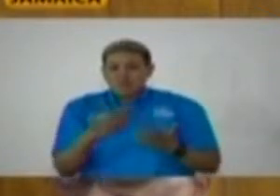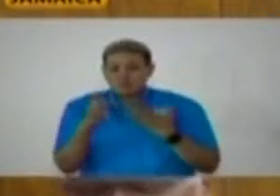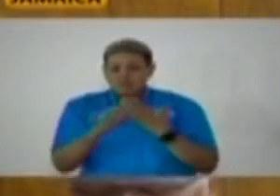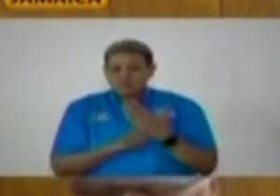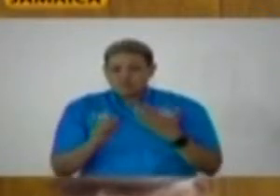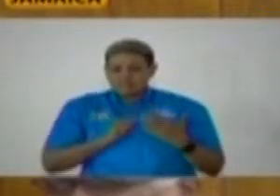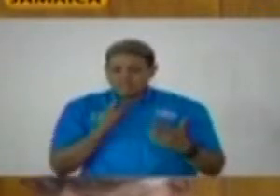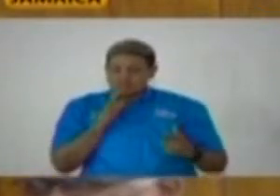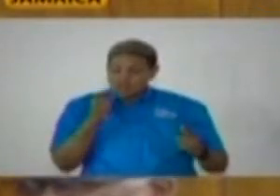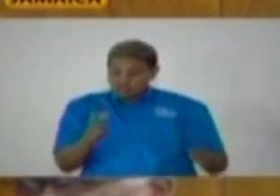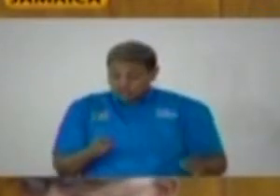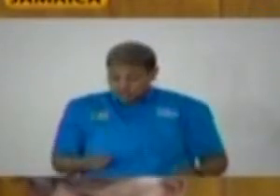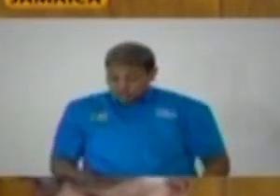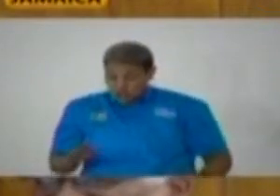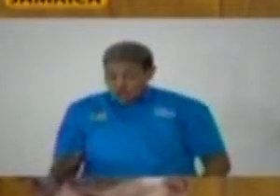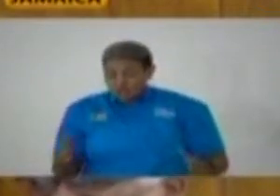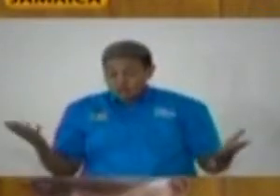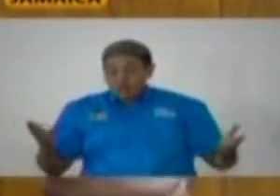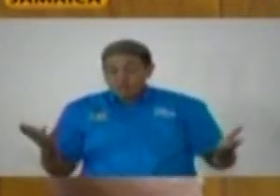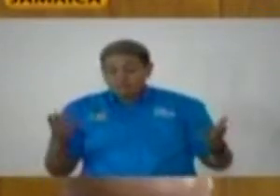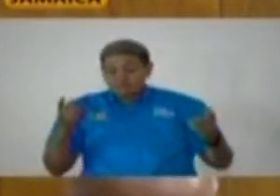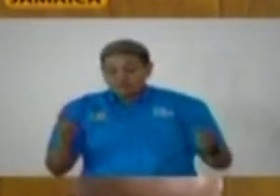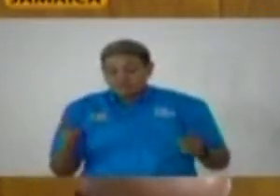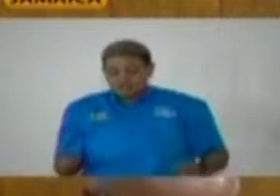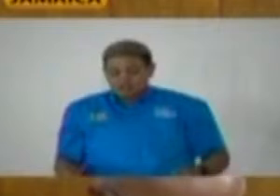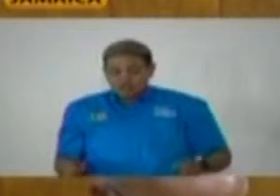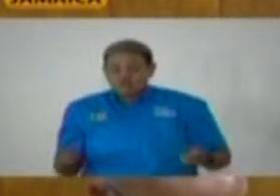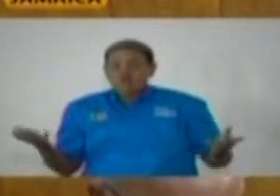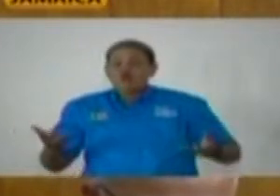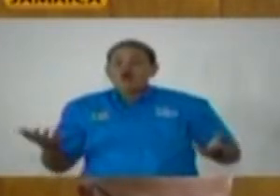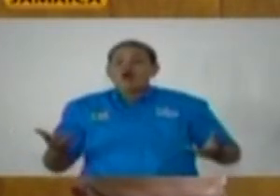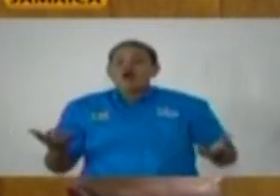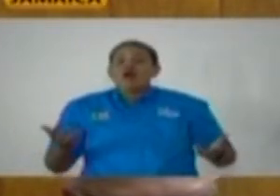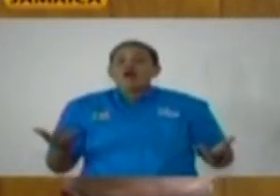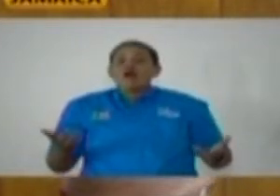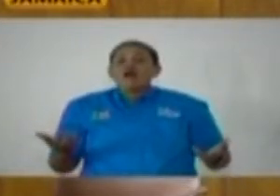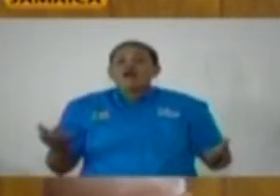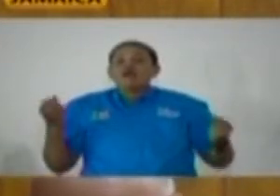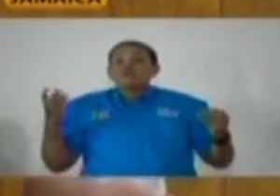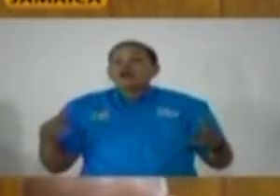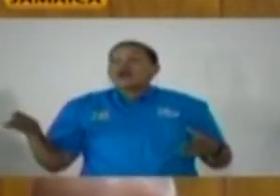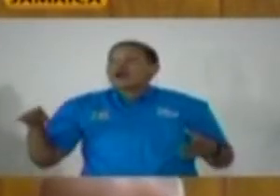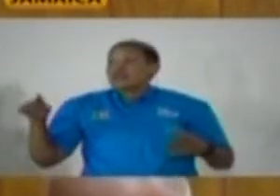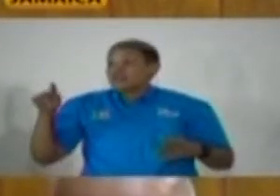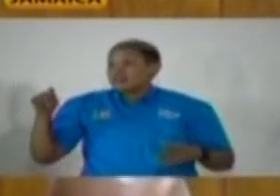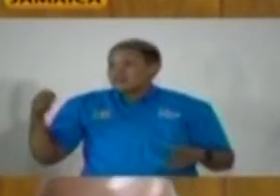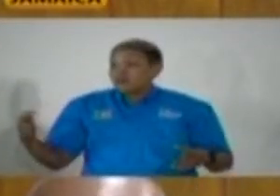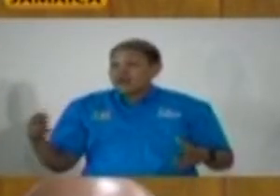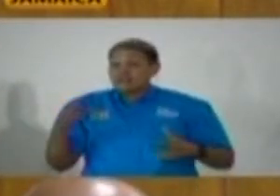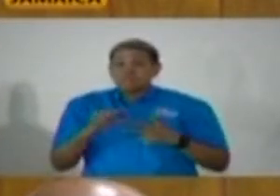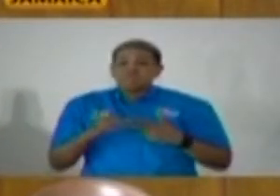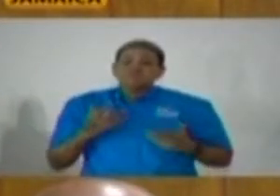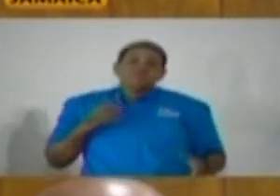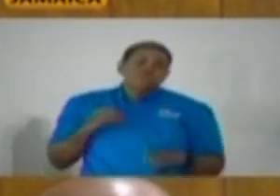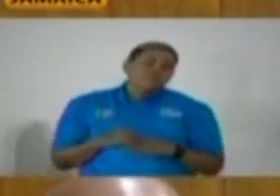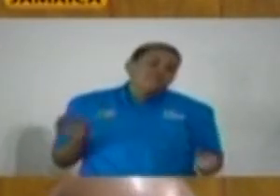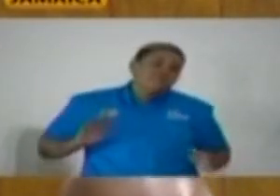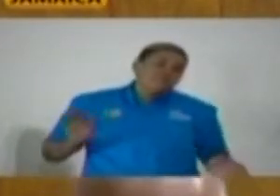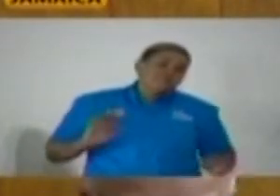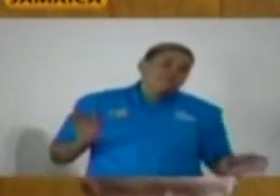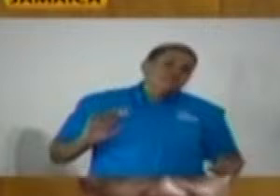And as a result, Madam Speaker, many of them in need opt not to be on the